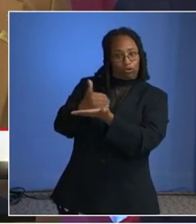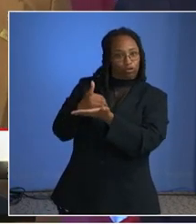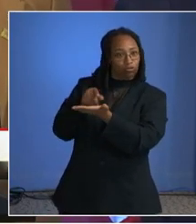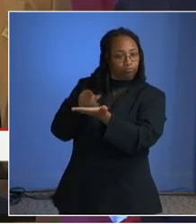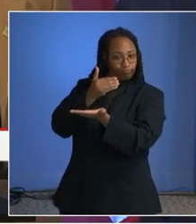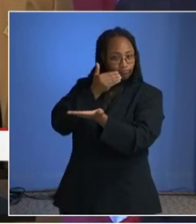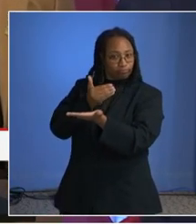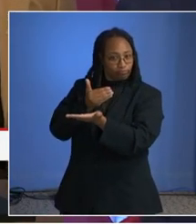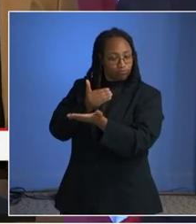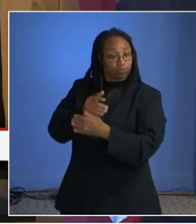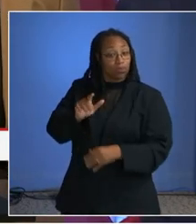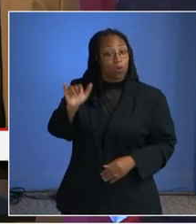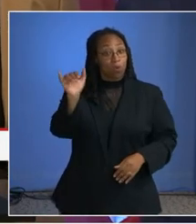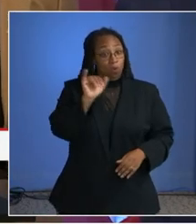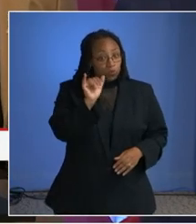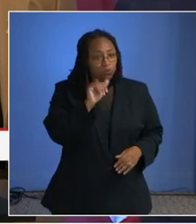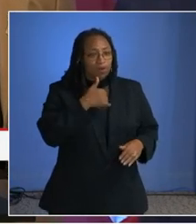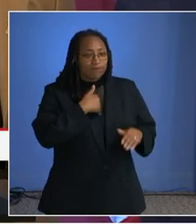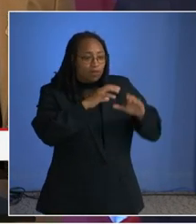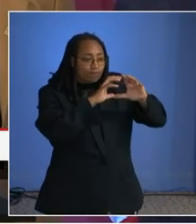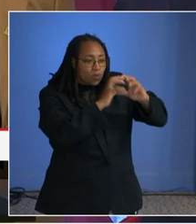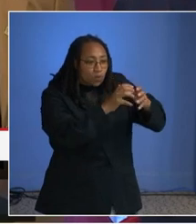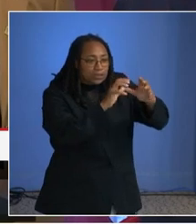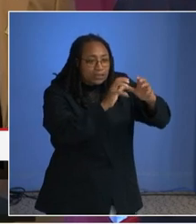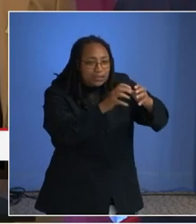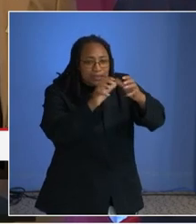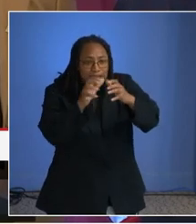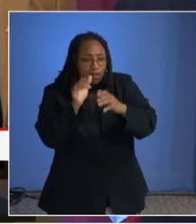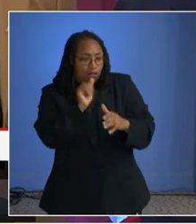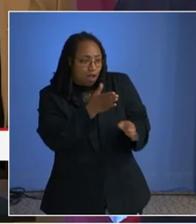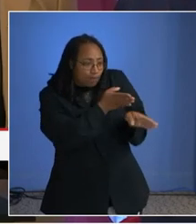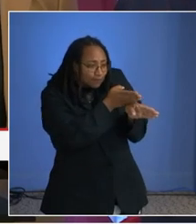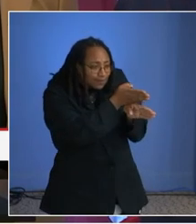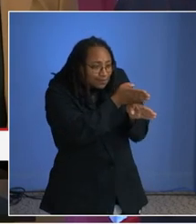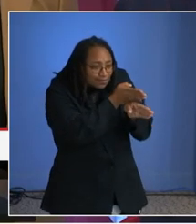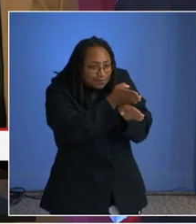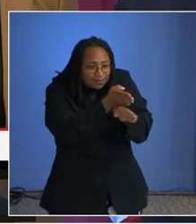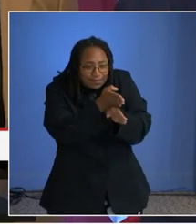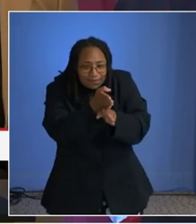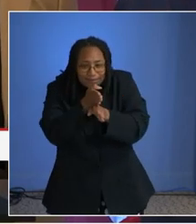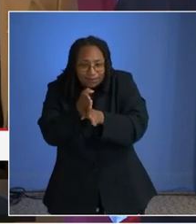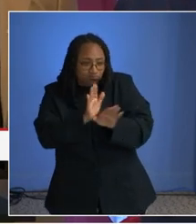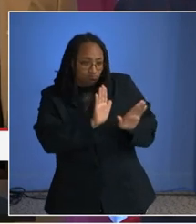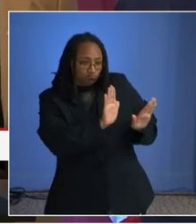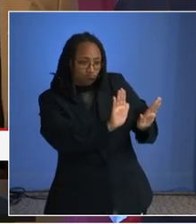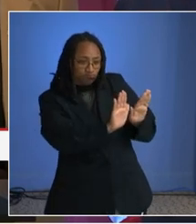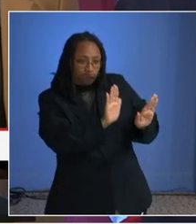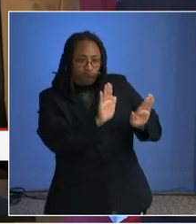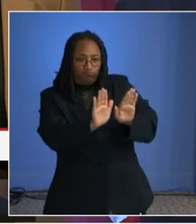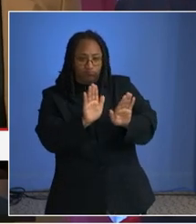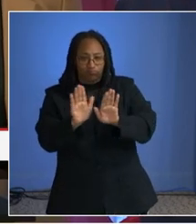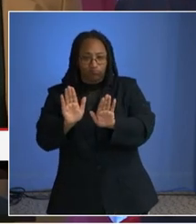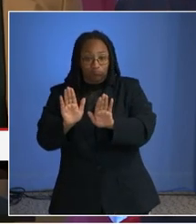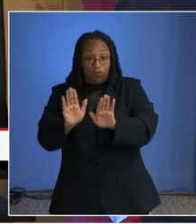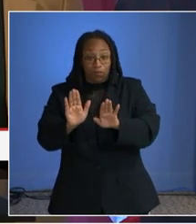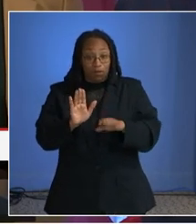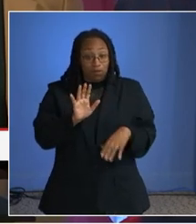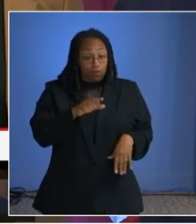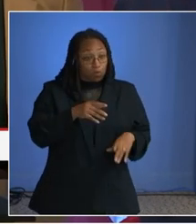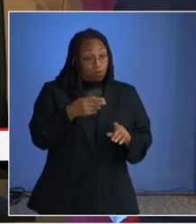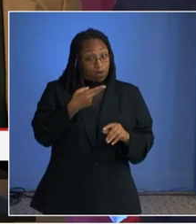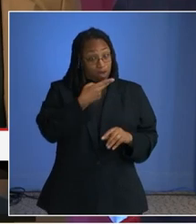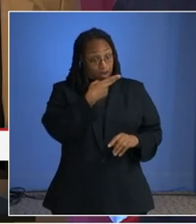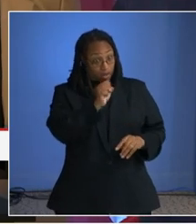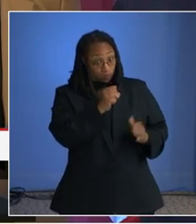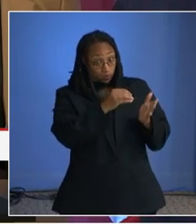of pathways that Deputy Mayor Appiah was talking about, where we are now expanding the chances for our high school students to